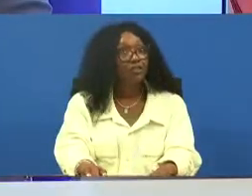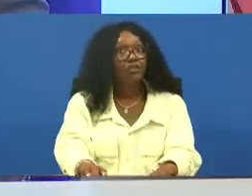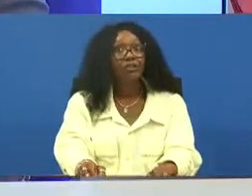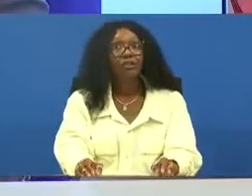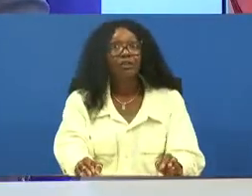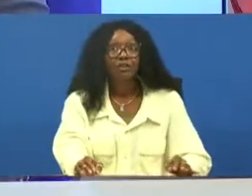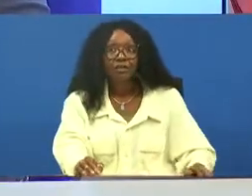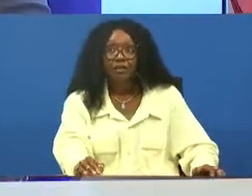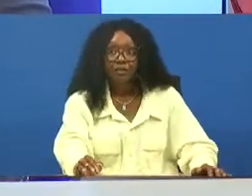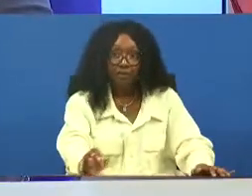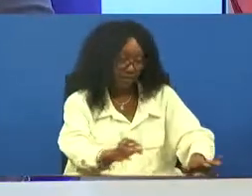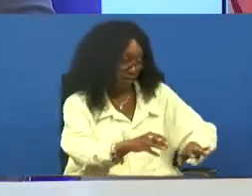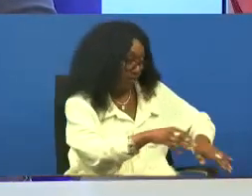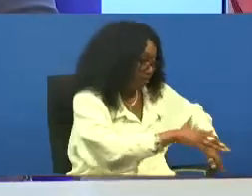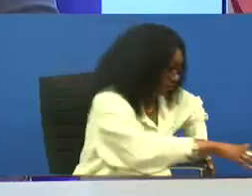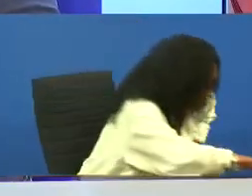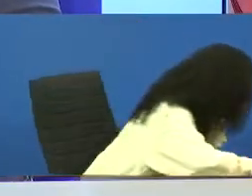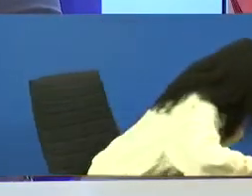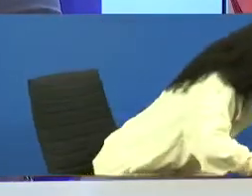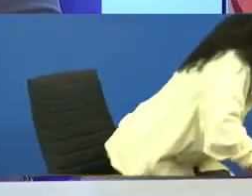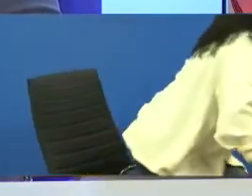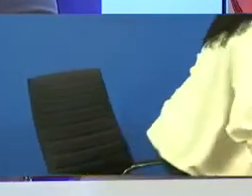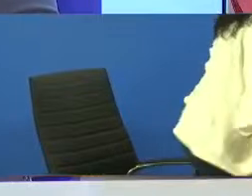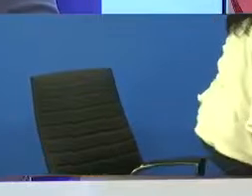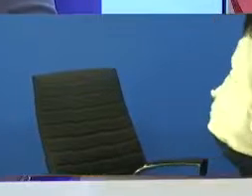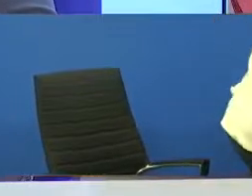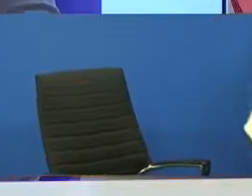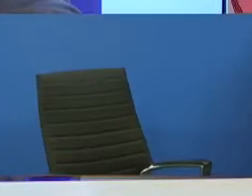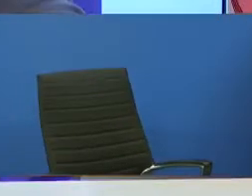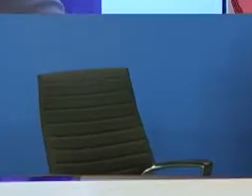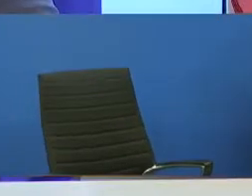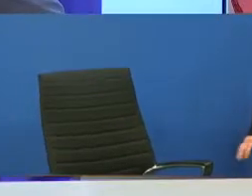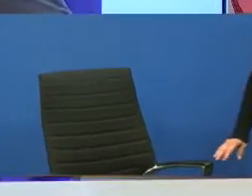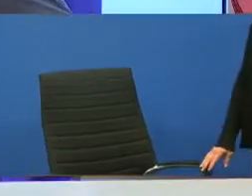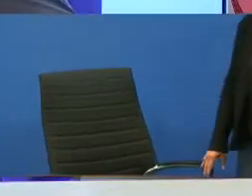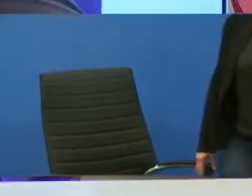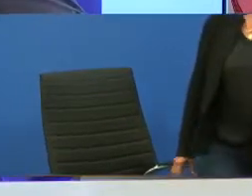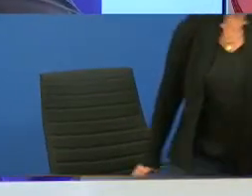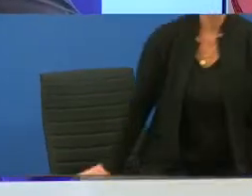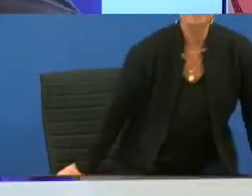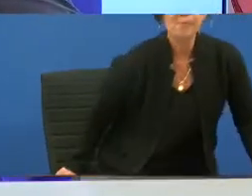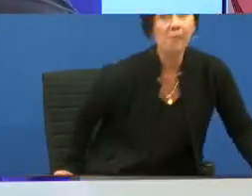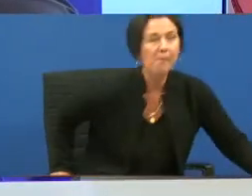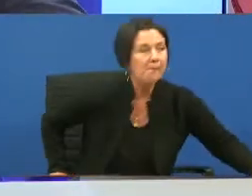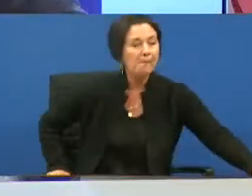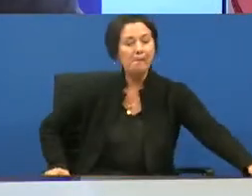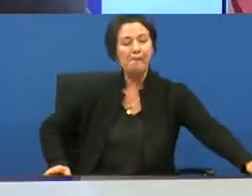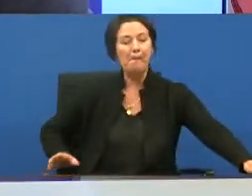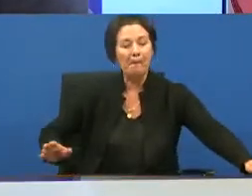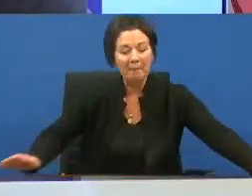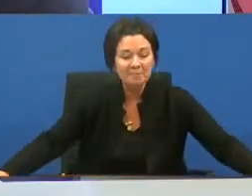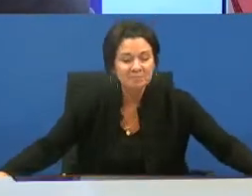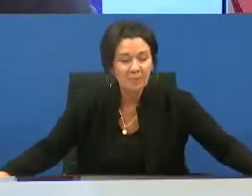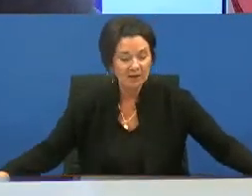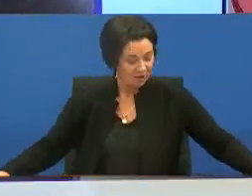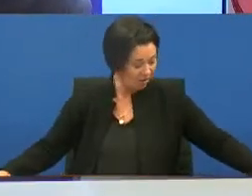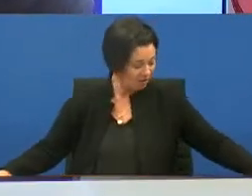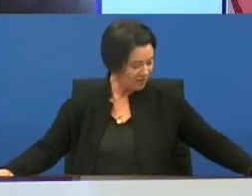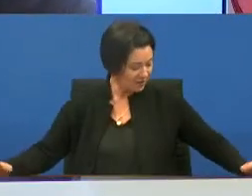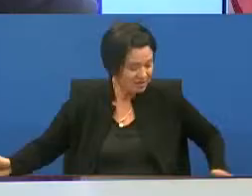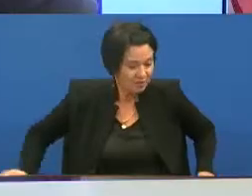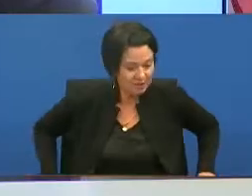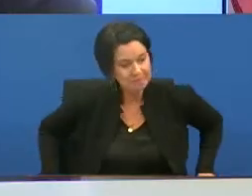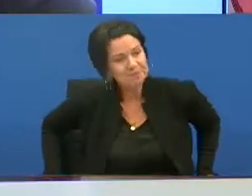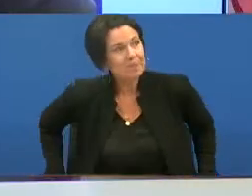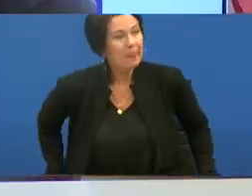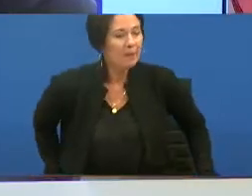All right. That's second. Do you have a second? Okay. I have a second. Okay, Ryan, can I